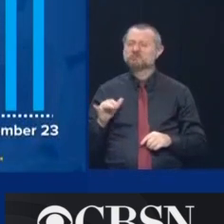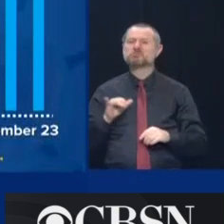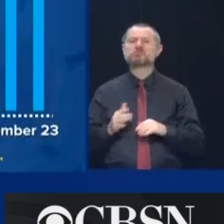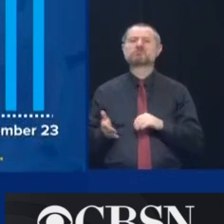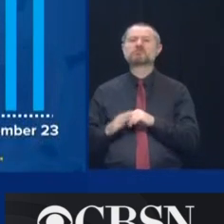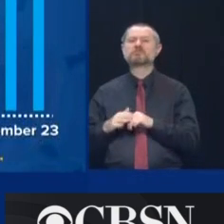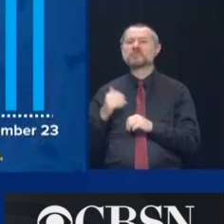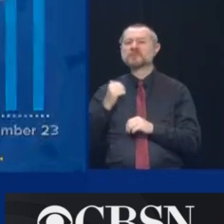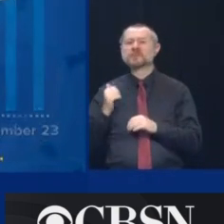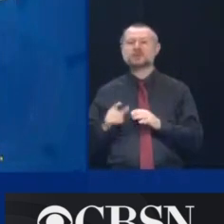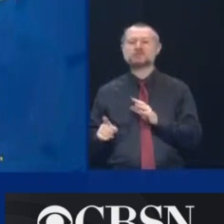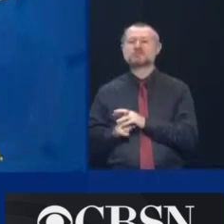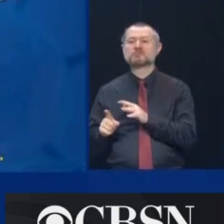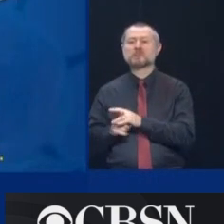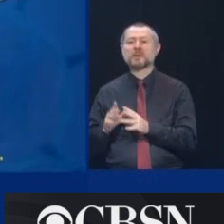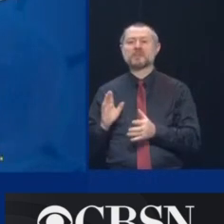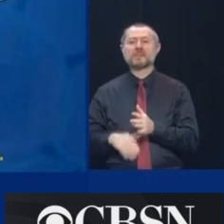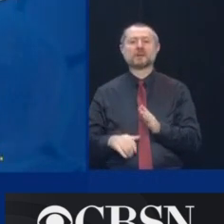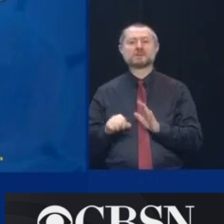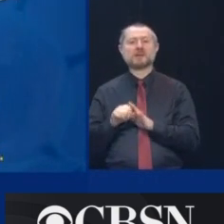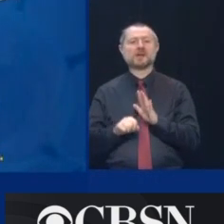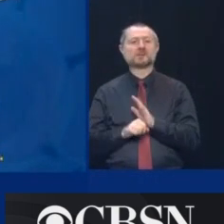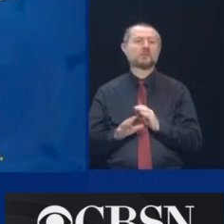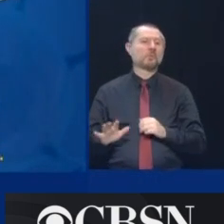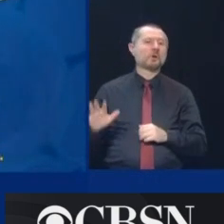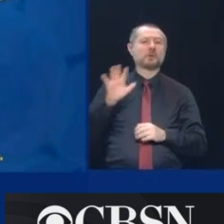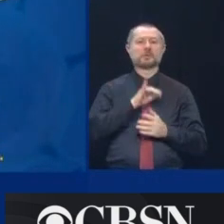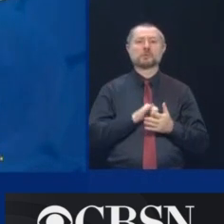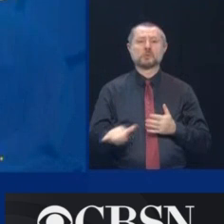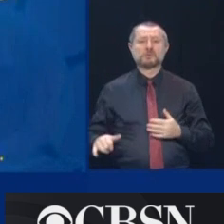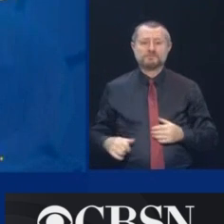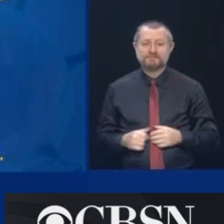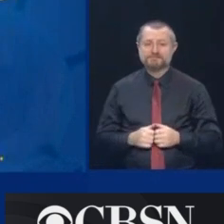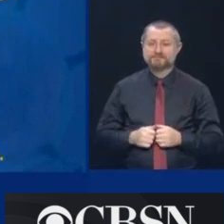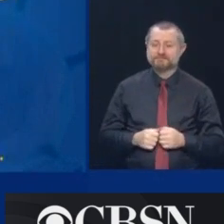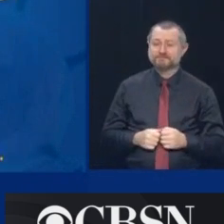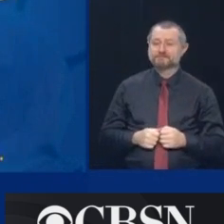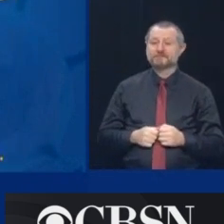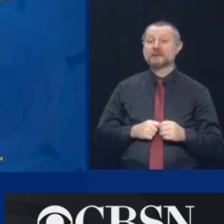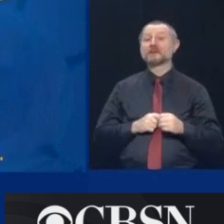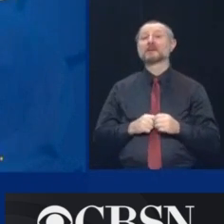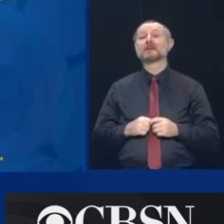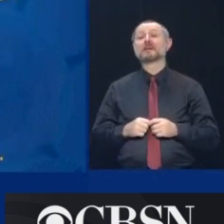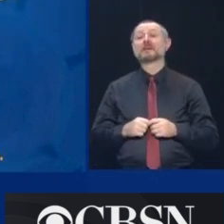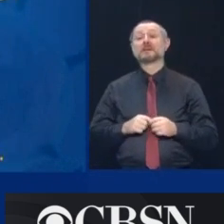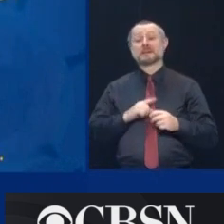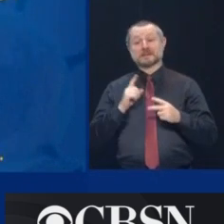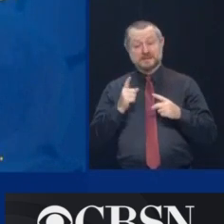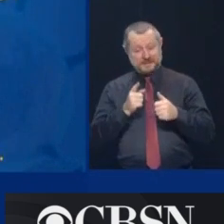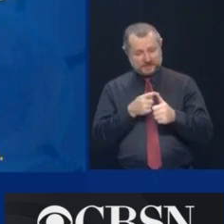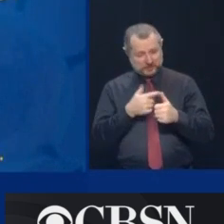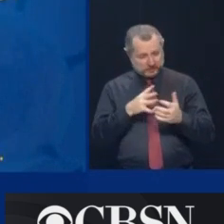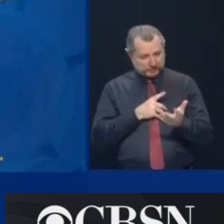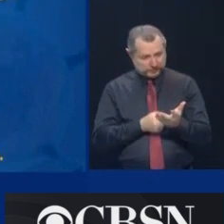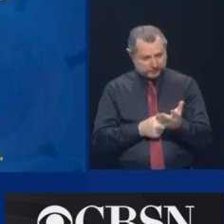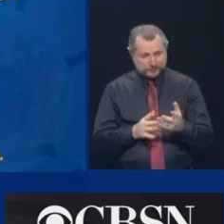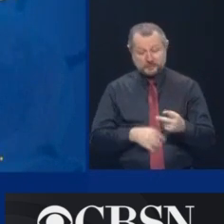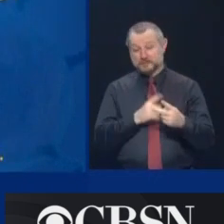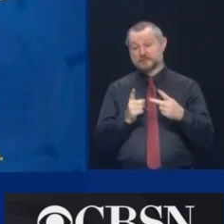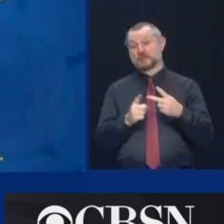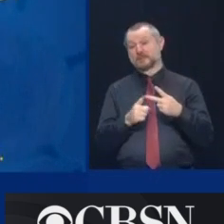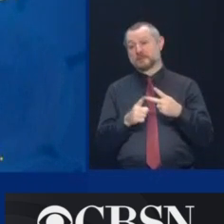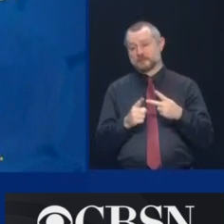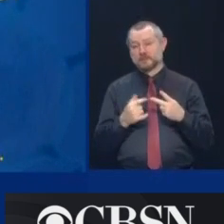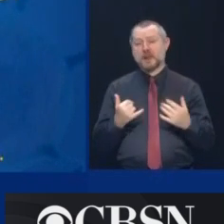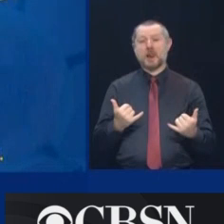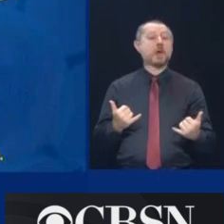than the statewide increase. Okay, so that's the current situation. And then what happens? Now you have